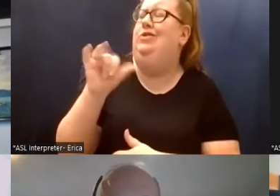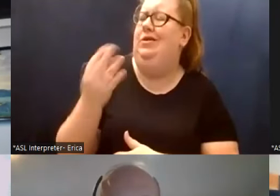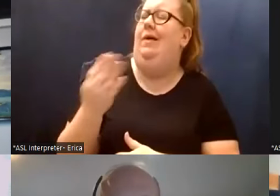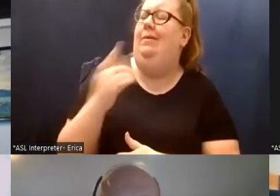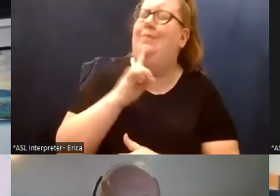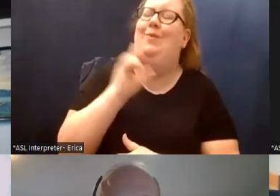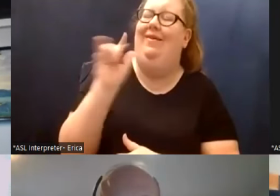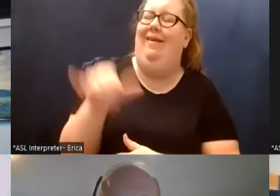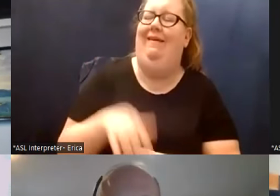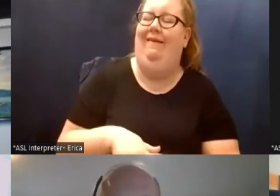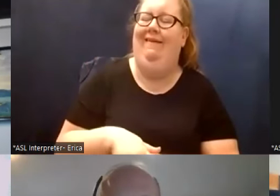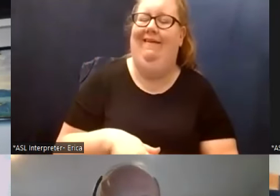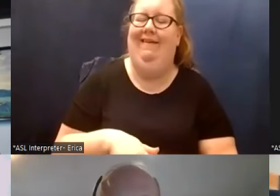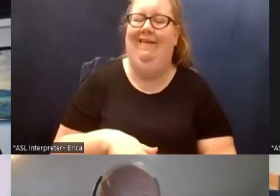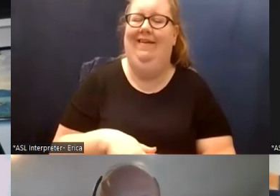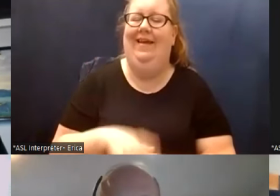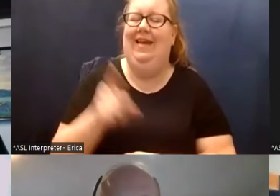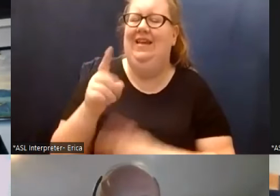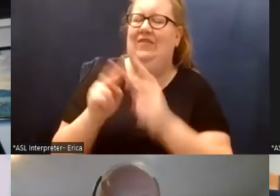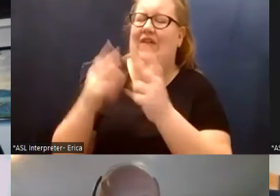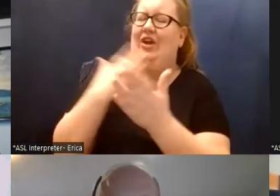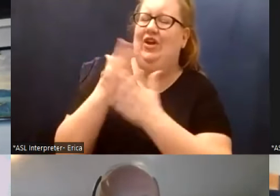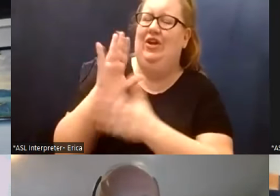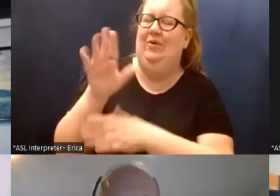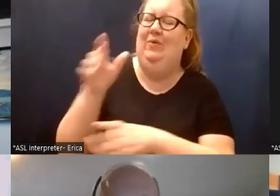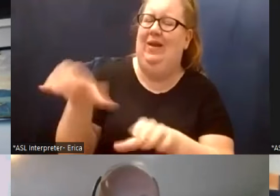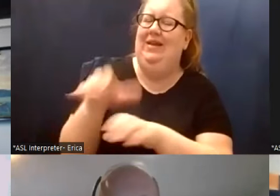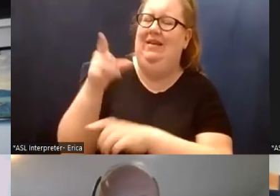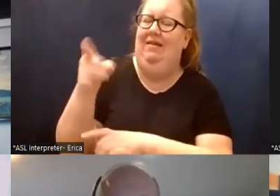that. he tried. He's very good at what he does.